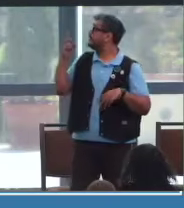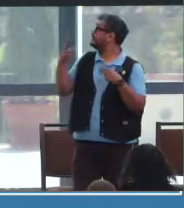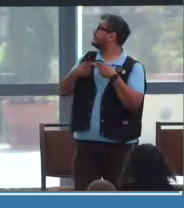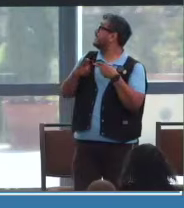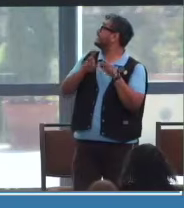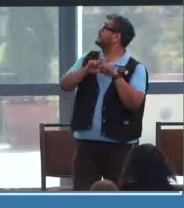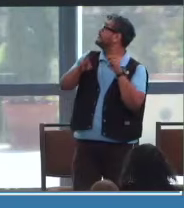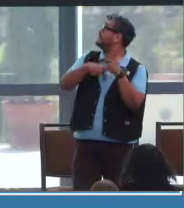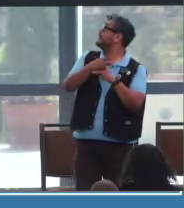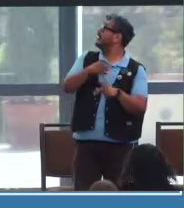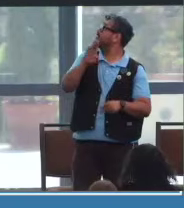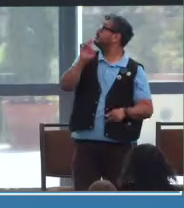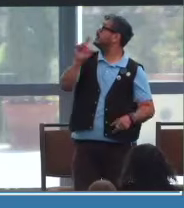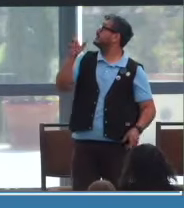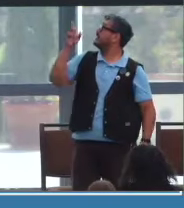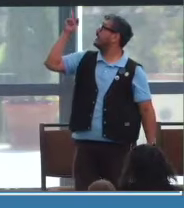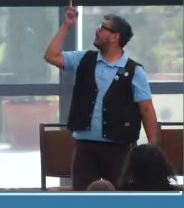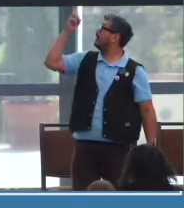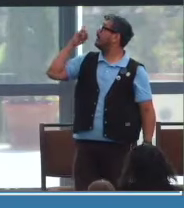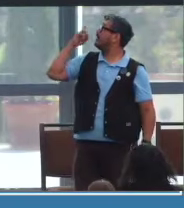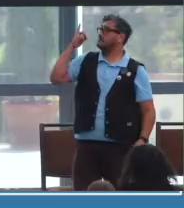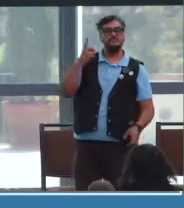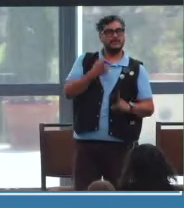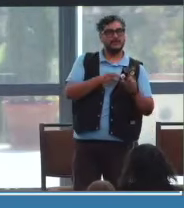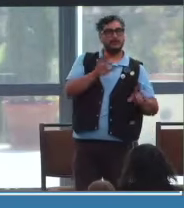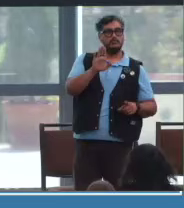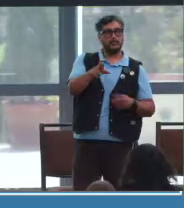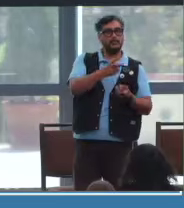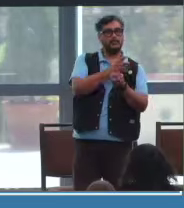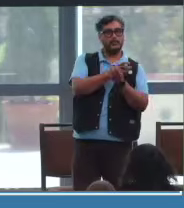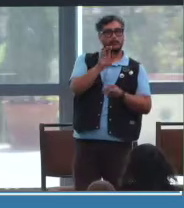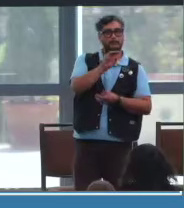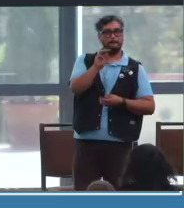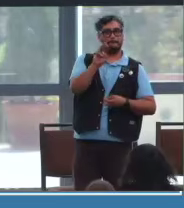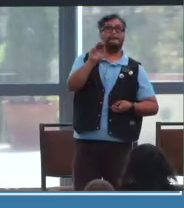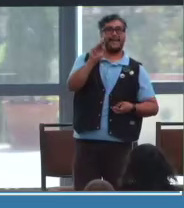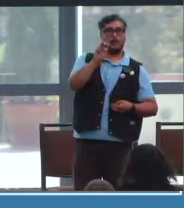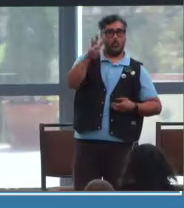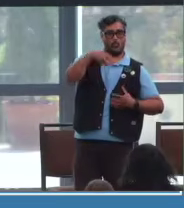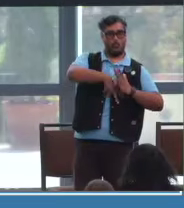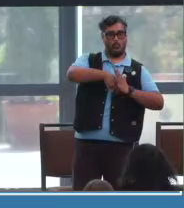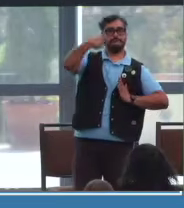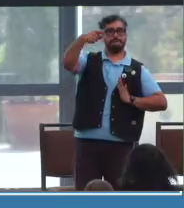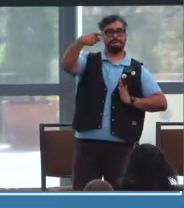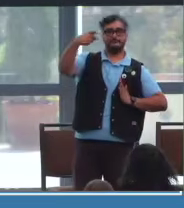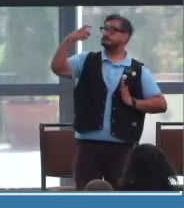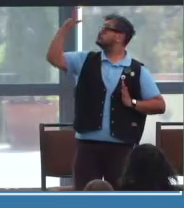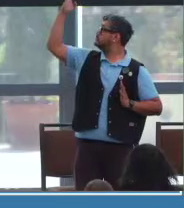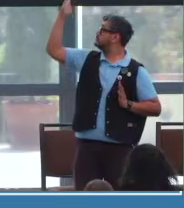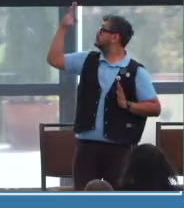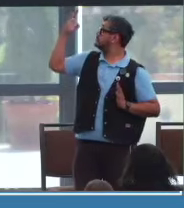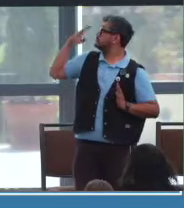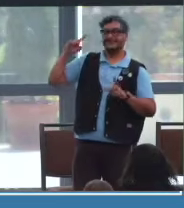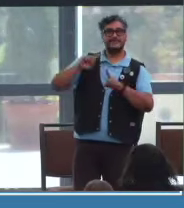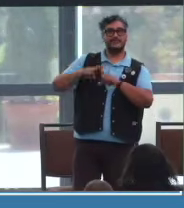different types of B cells. They're generated from your stem cells in the bone marrow, as you notice here, and they go through multiple